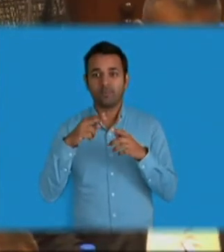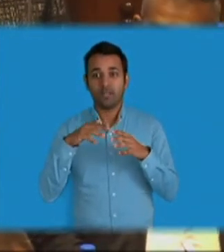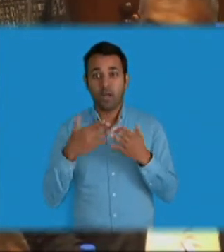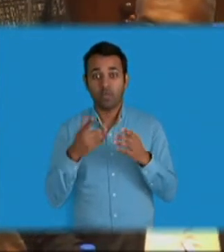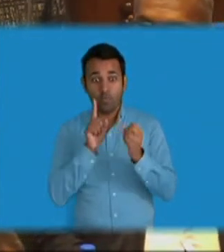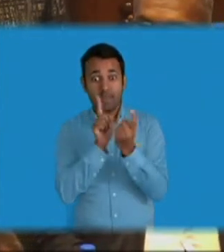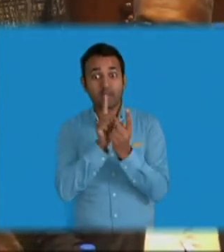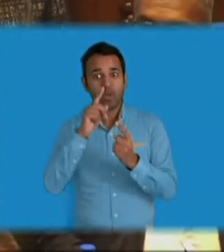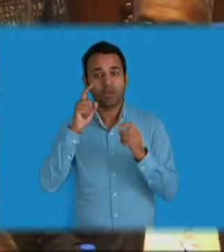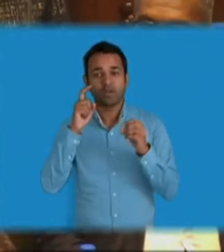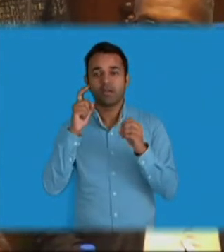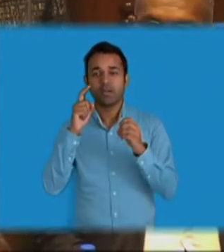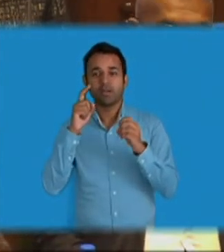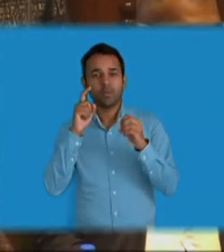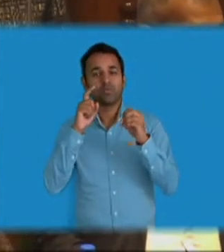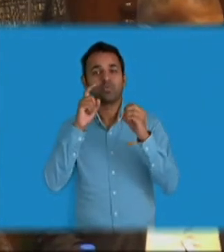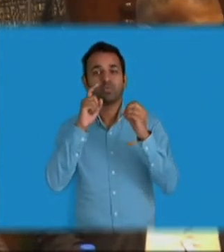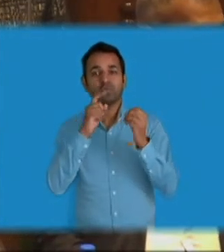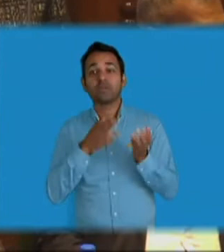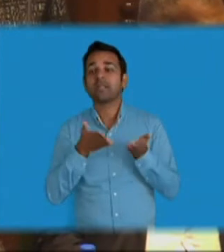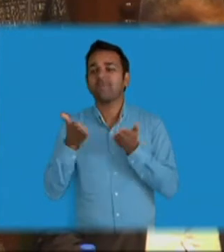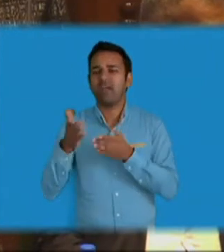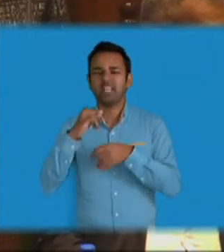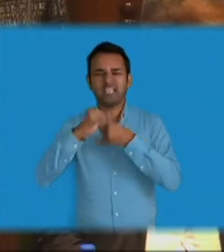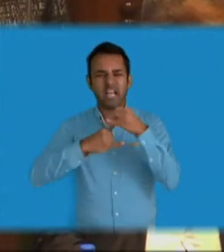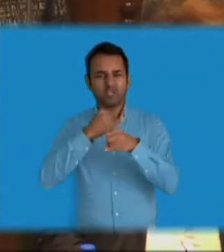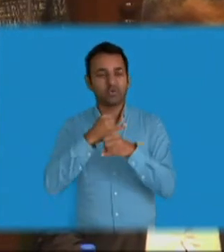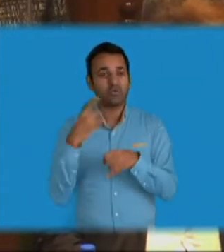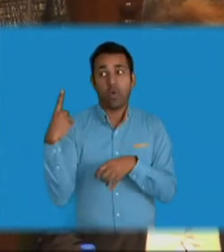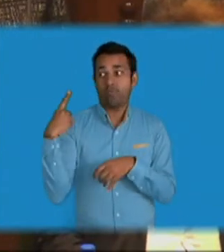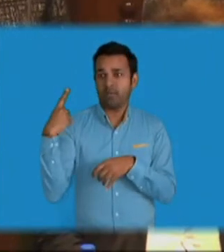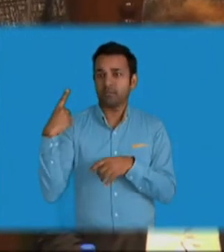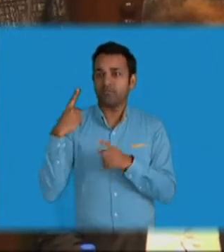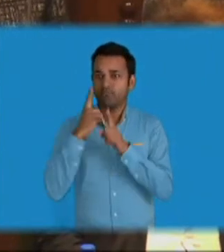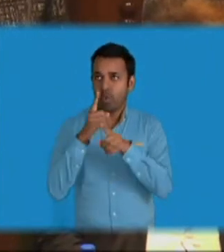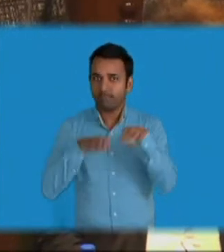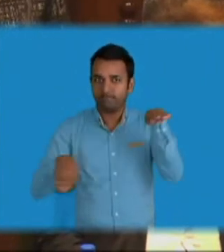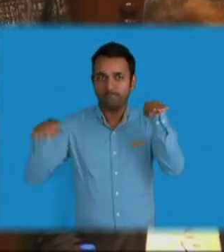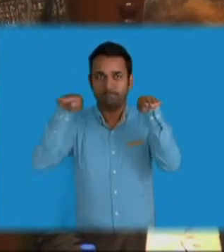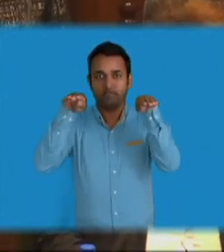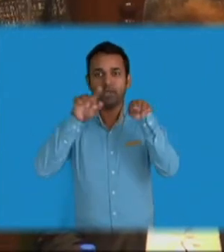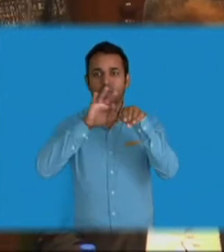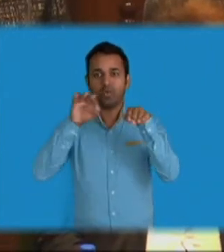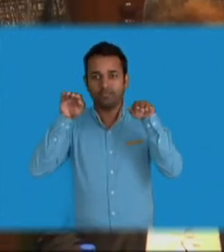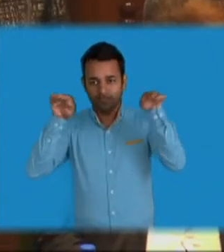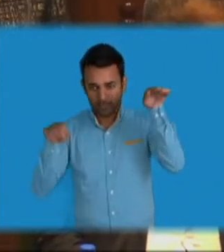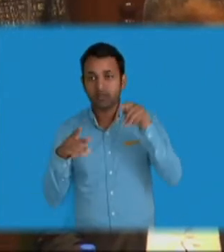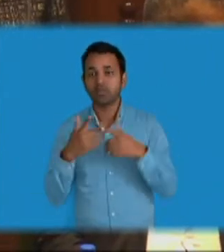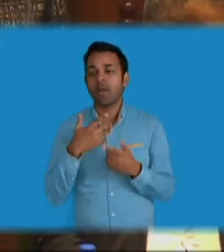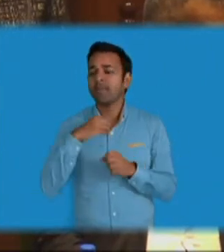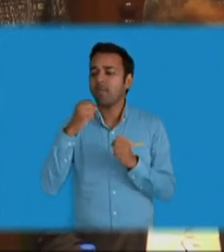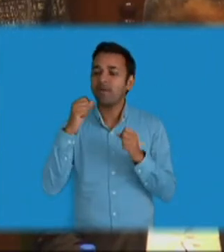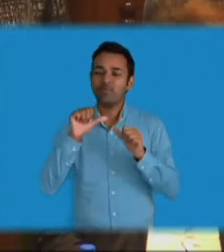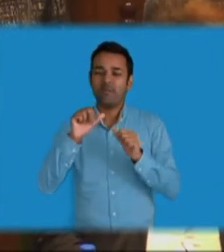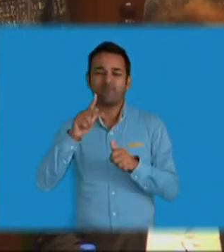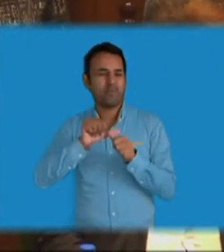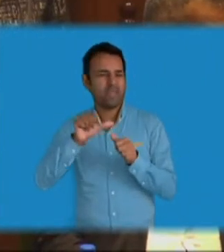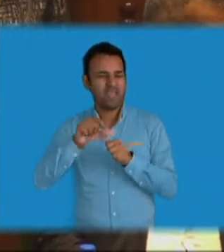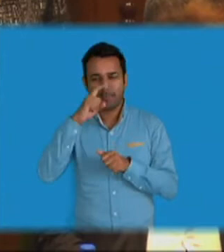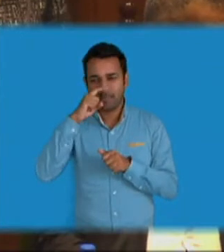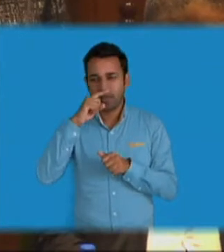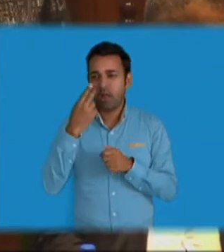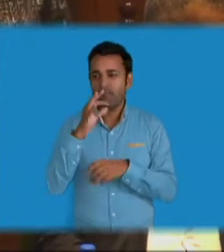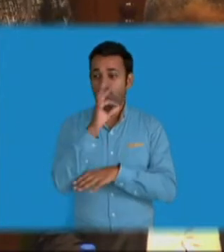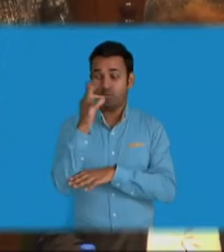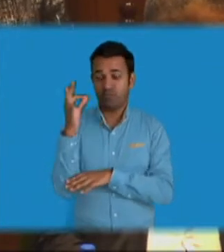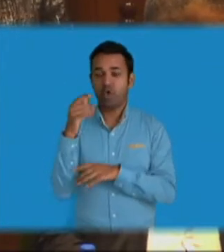to deliver our international obligation for the betterment of our people and nation. The Ministry of Forest is